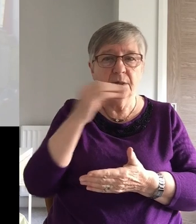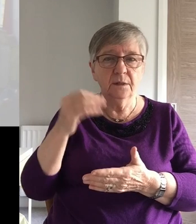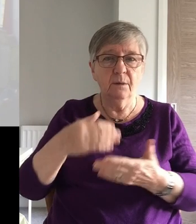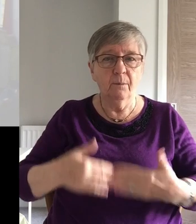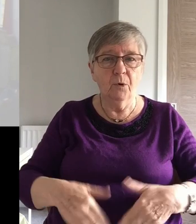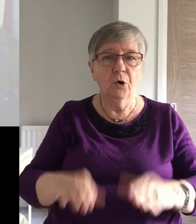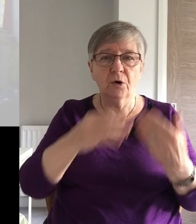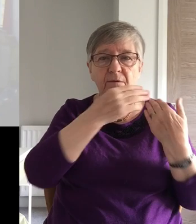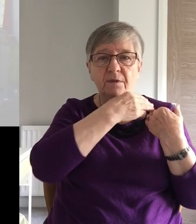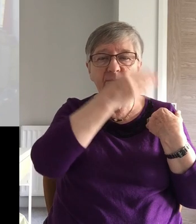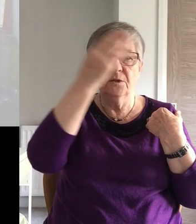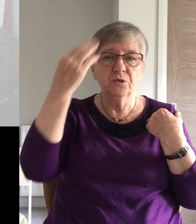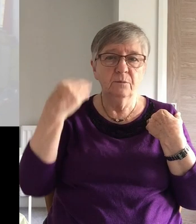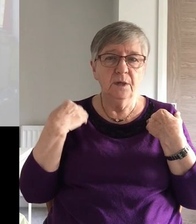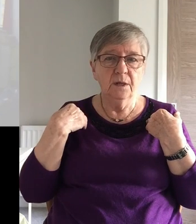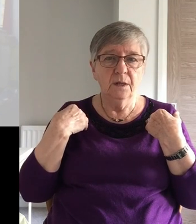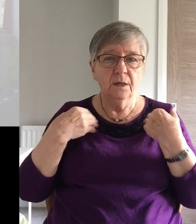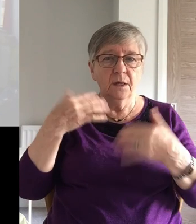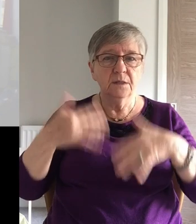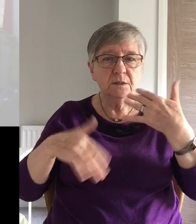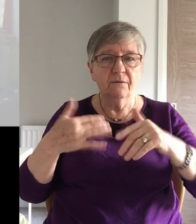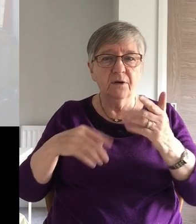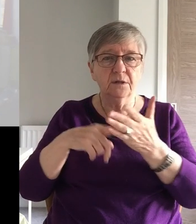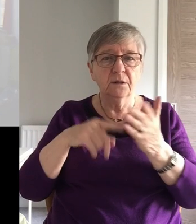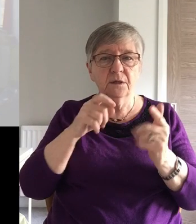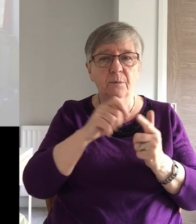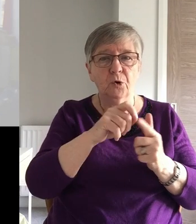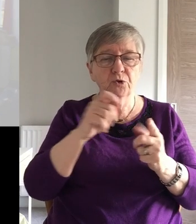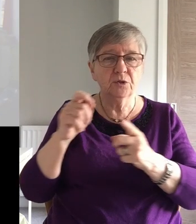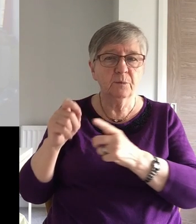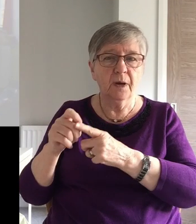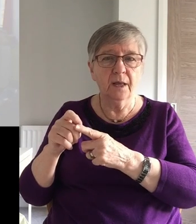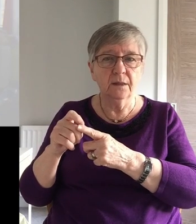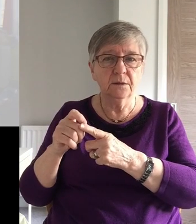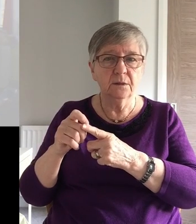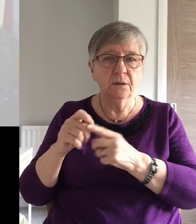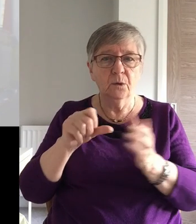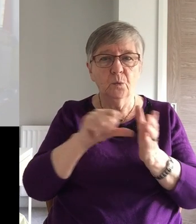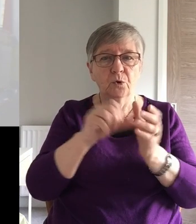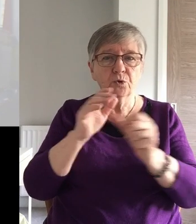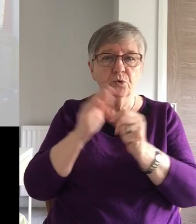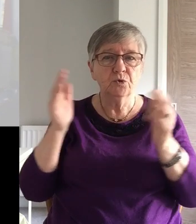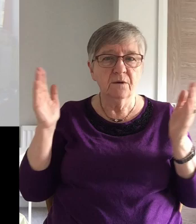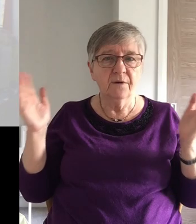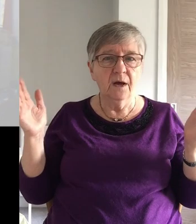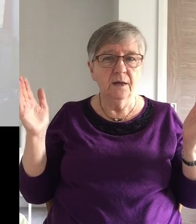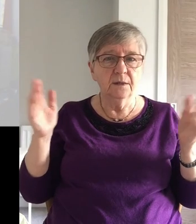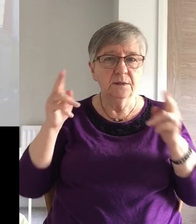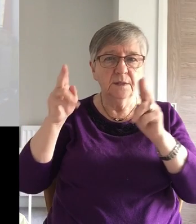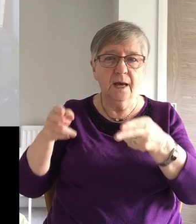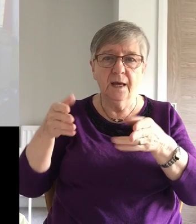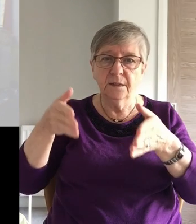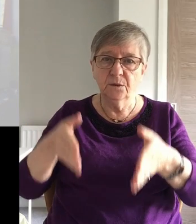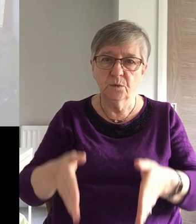Spirit, born of the Virgin Mary, suffered under Pontius Pilate, was crucified,